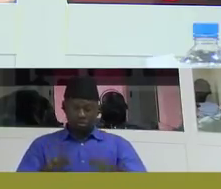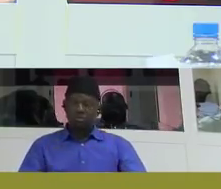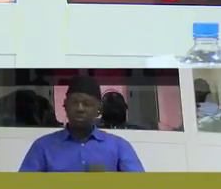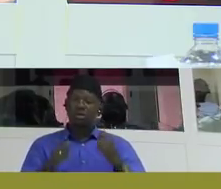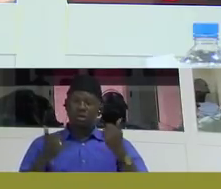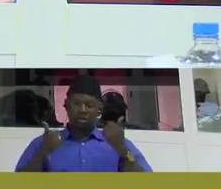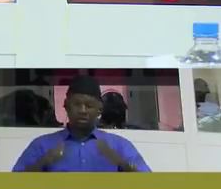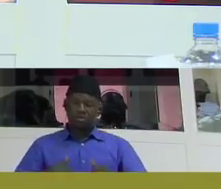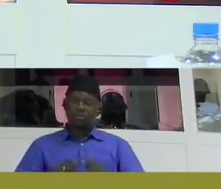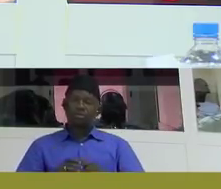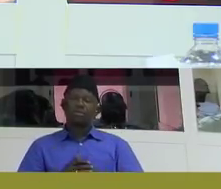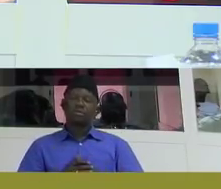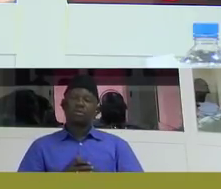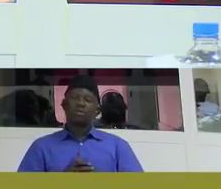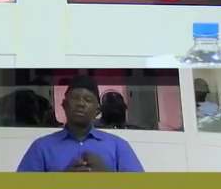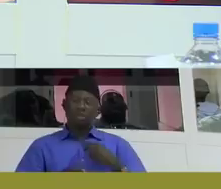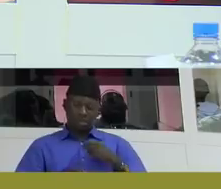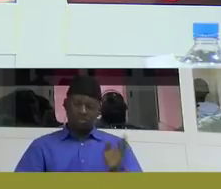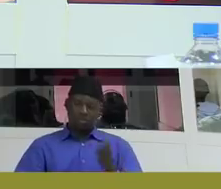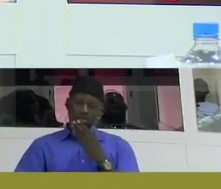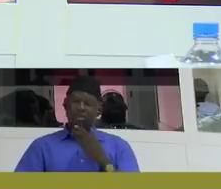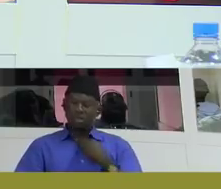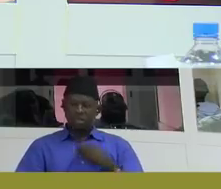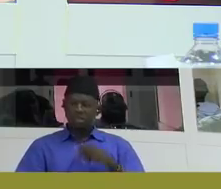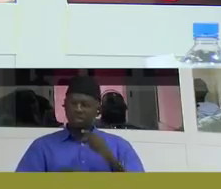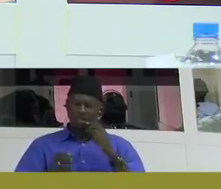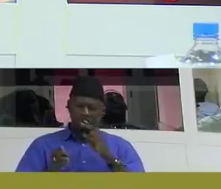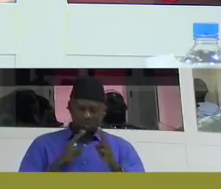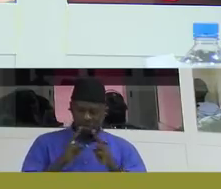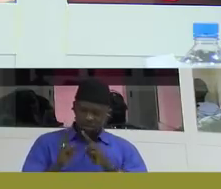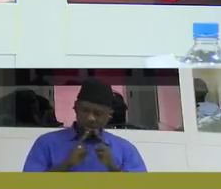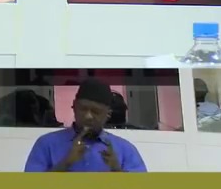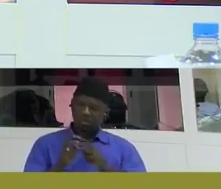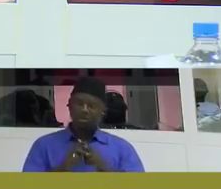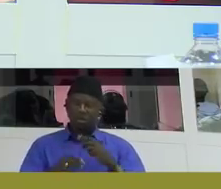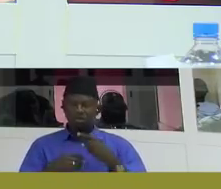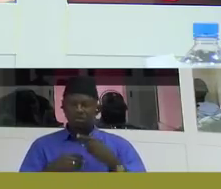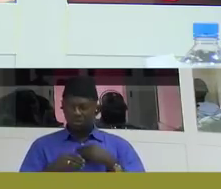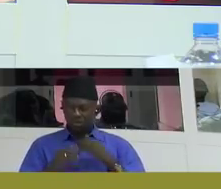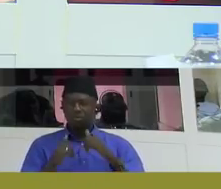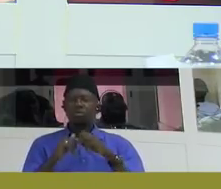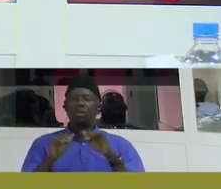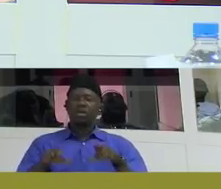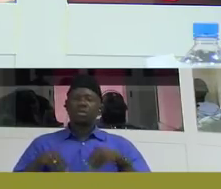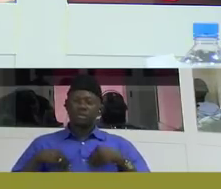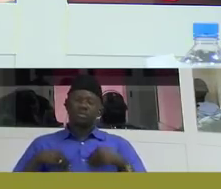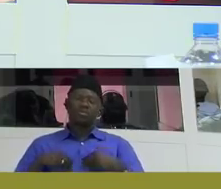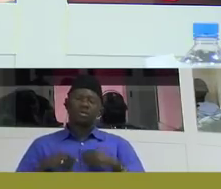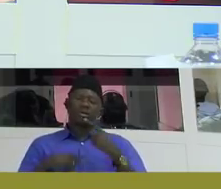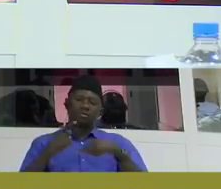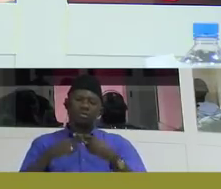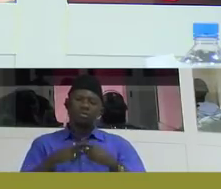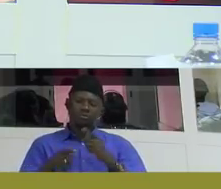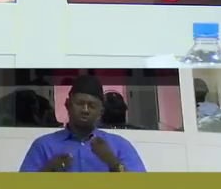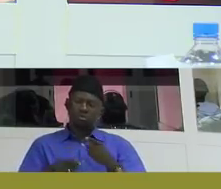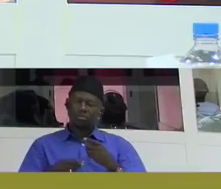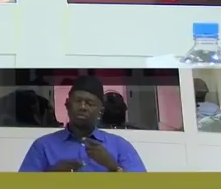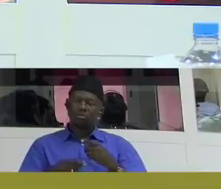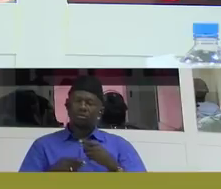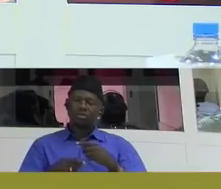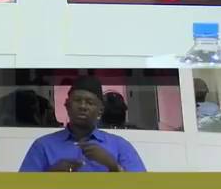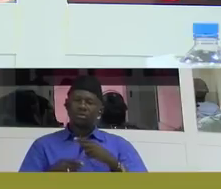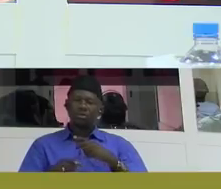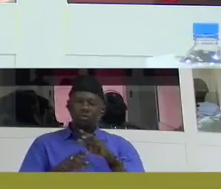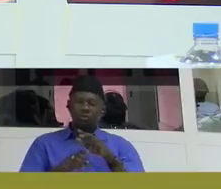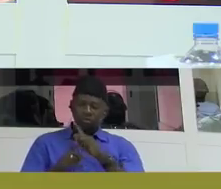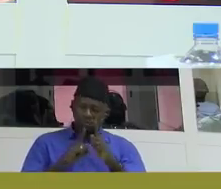and they got exemption. Some were exempted after negotiation with the police. Some never had the